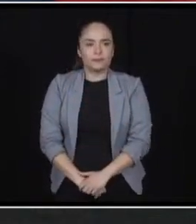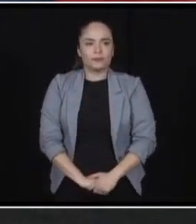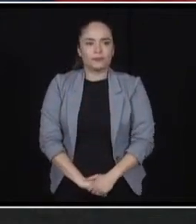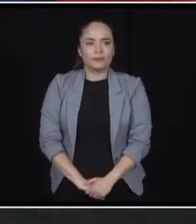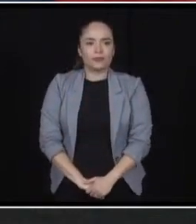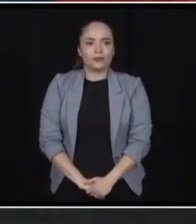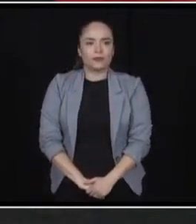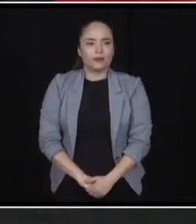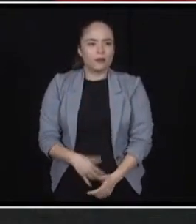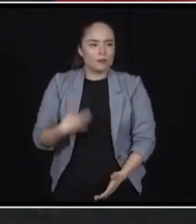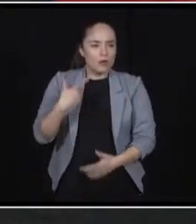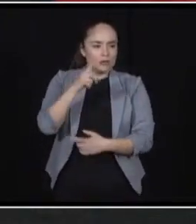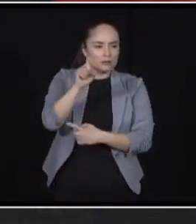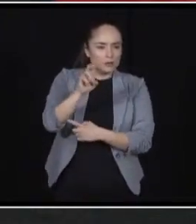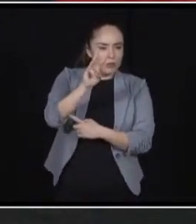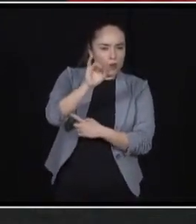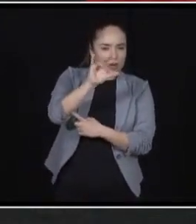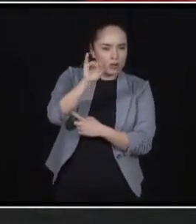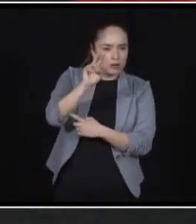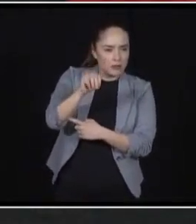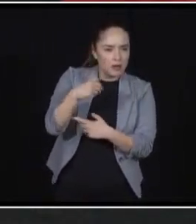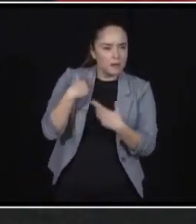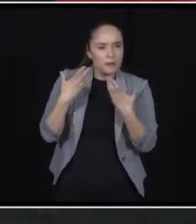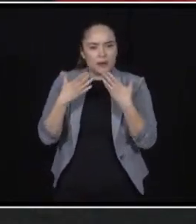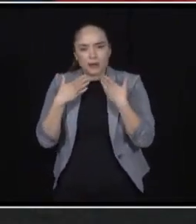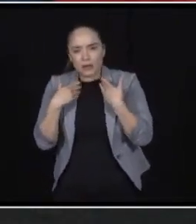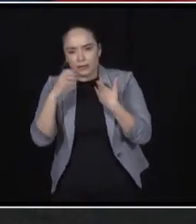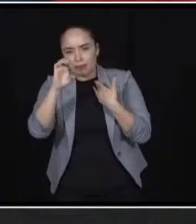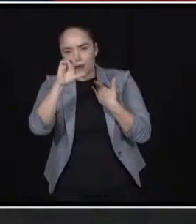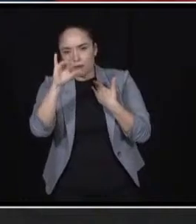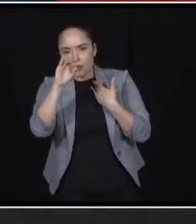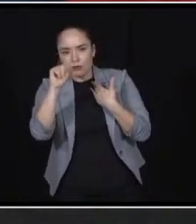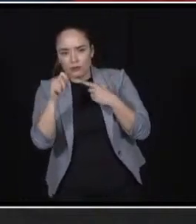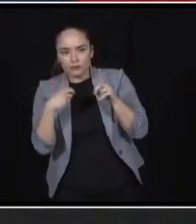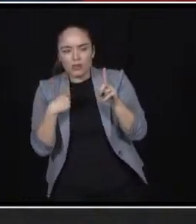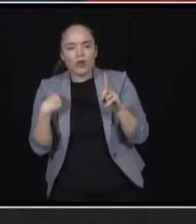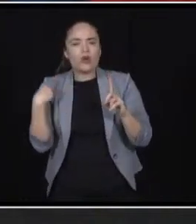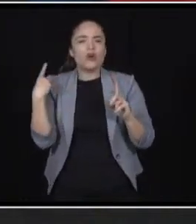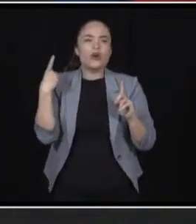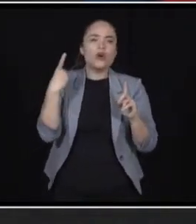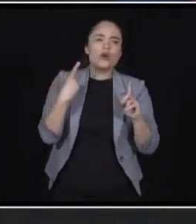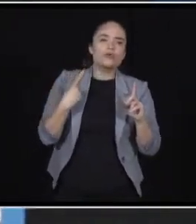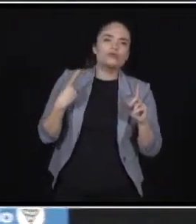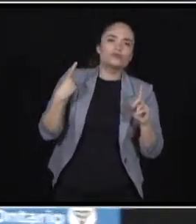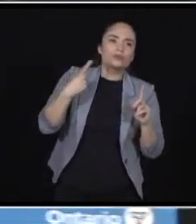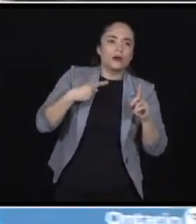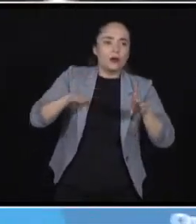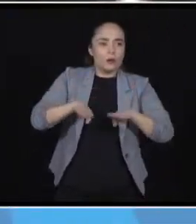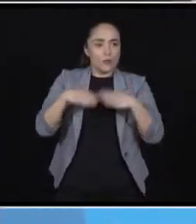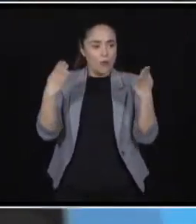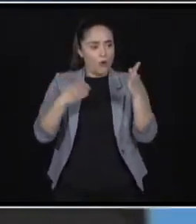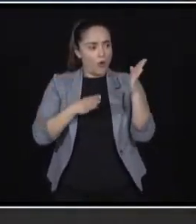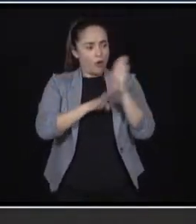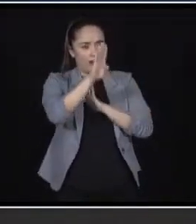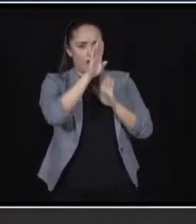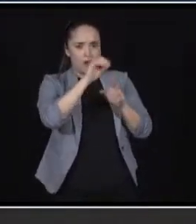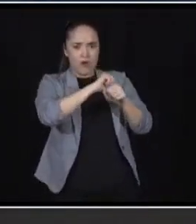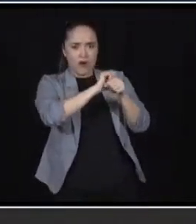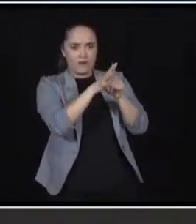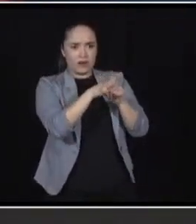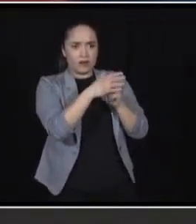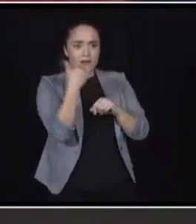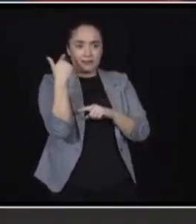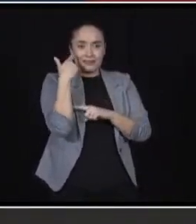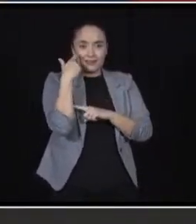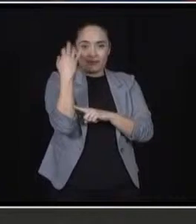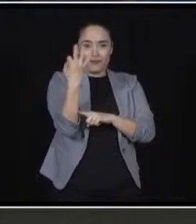Minister Elliott. Are the surge in cases we've seen that, you know, they really perked up above 4,000 on Friday, is